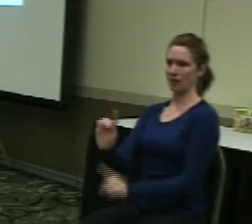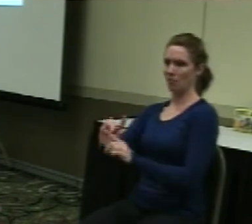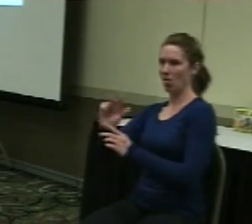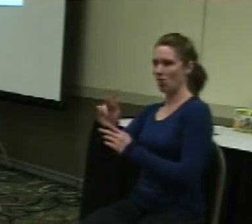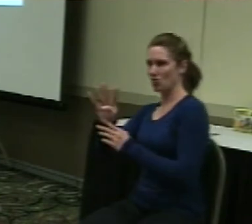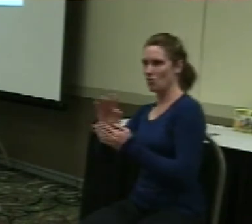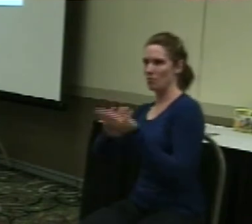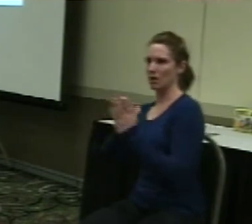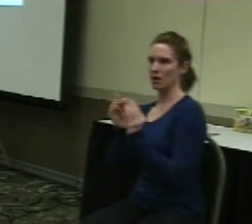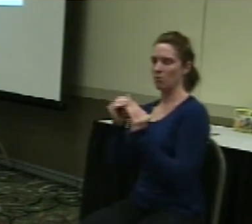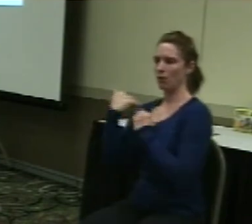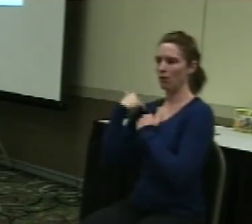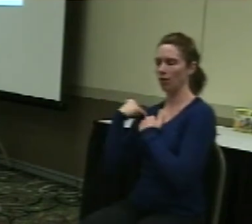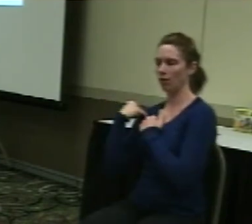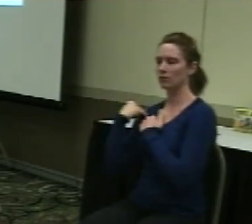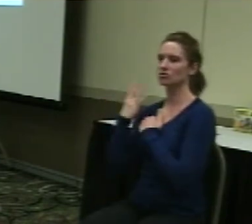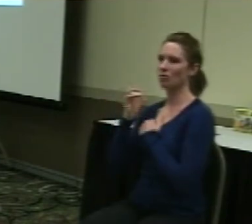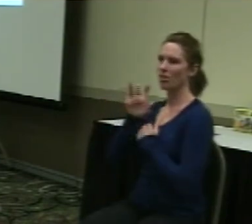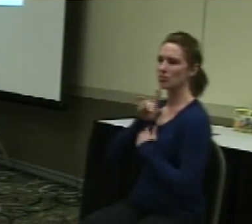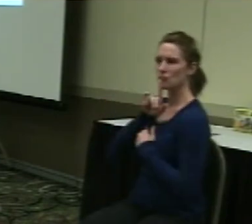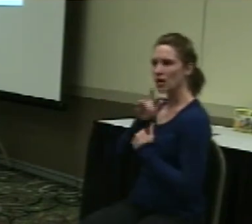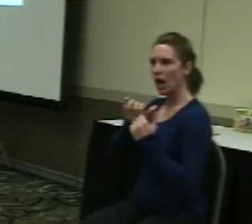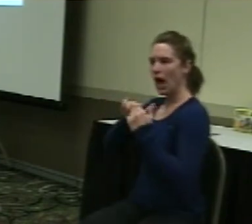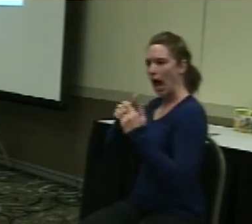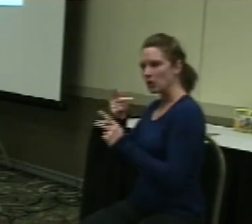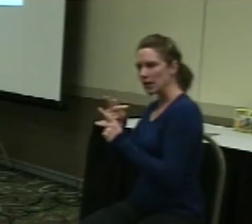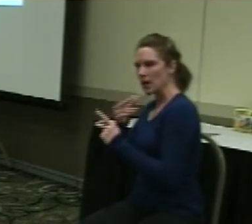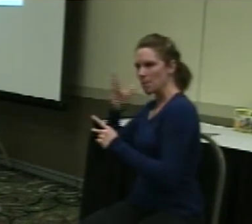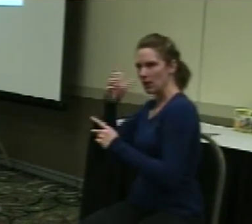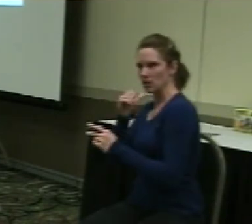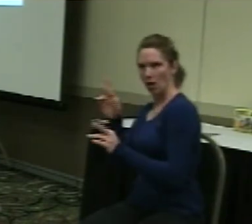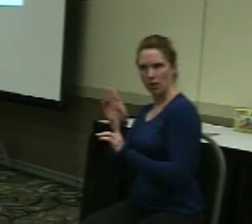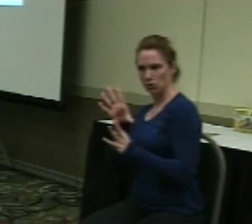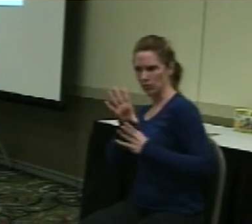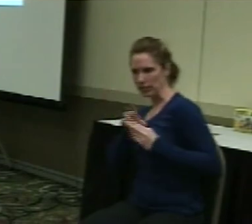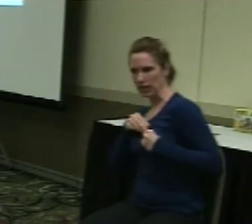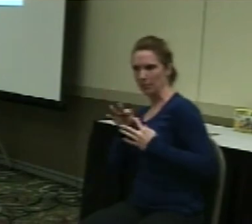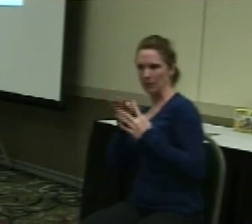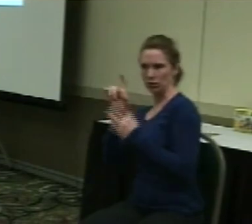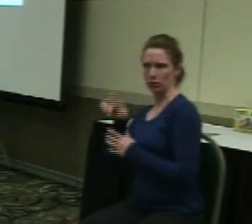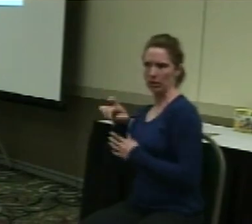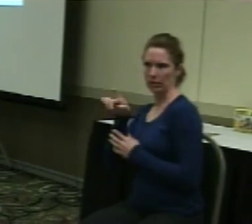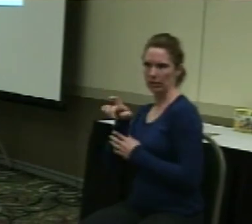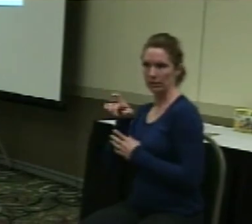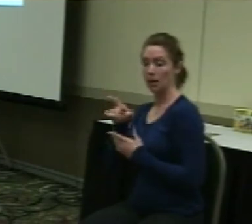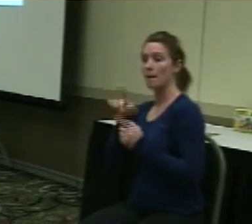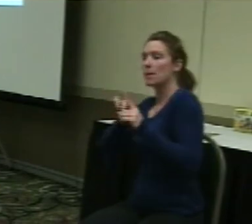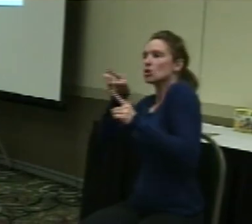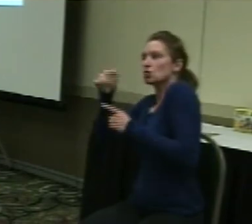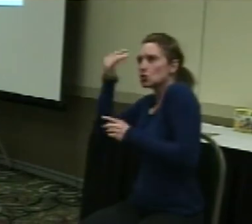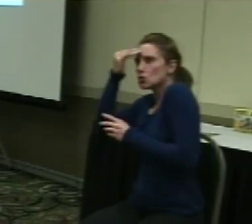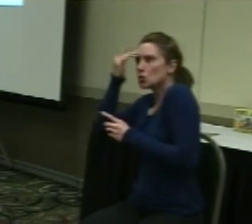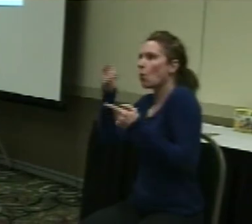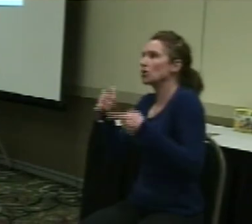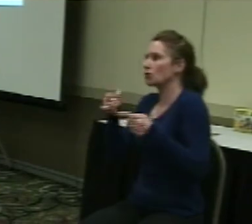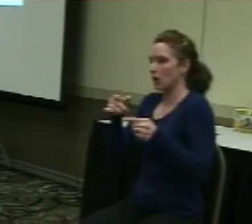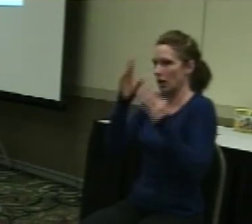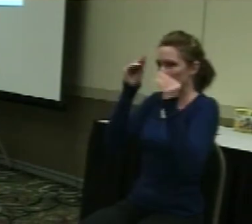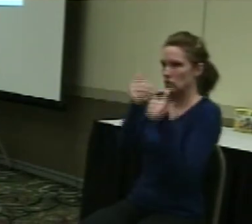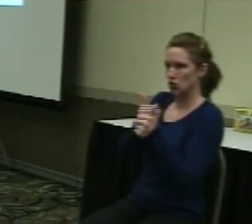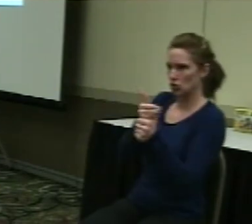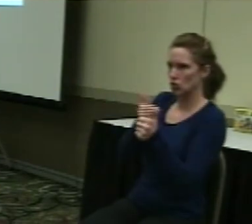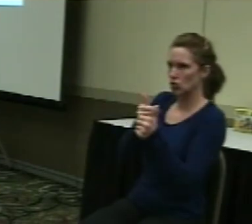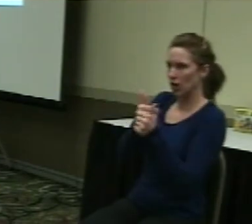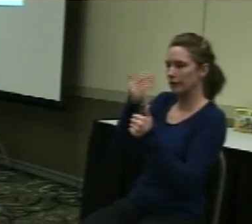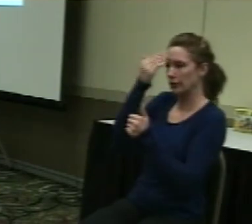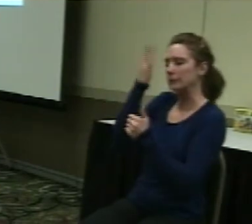that is real. Right? So how do you deal with parents who are not ready, you know? But at least you know what's going on. As a teacher,